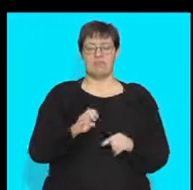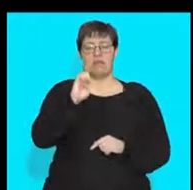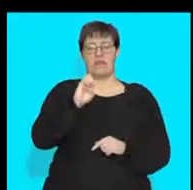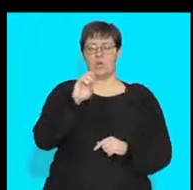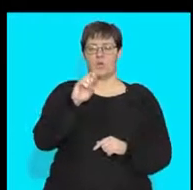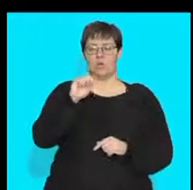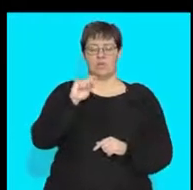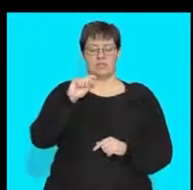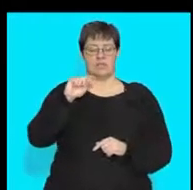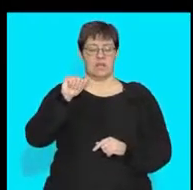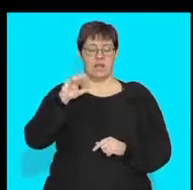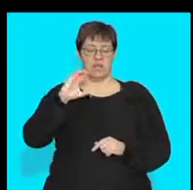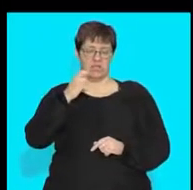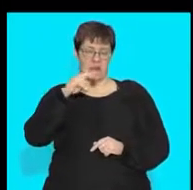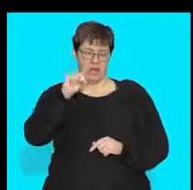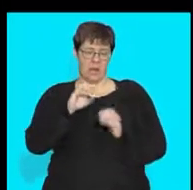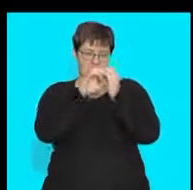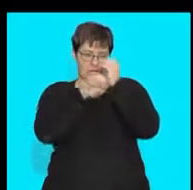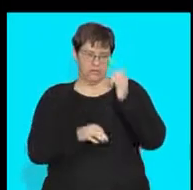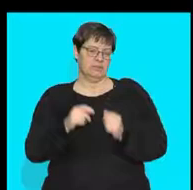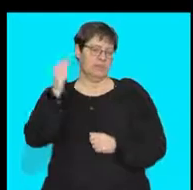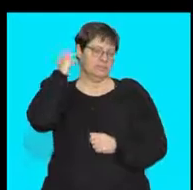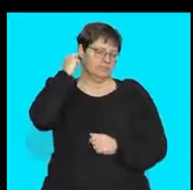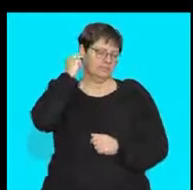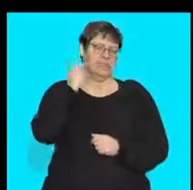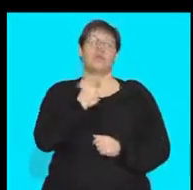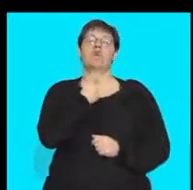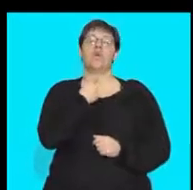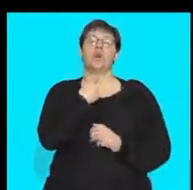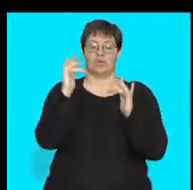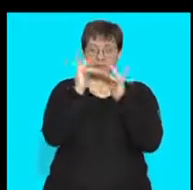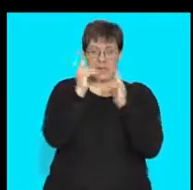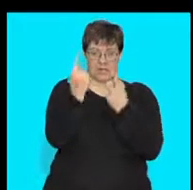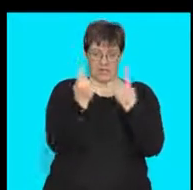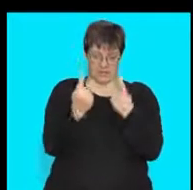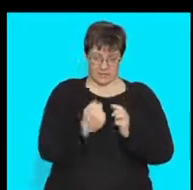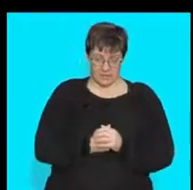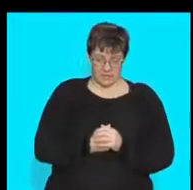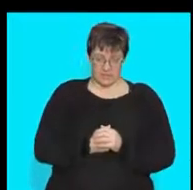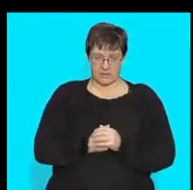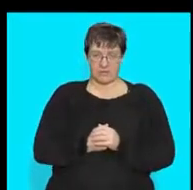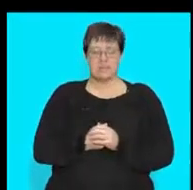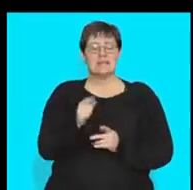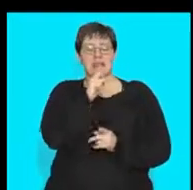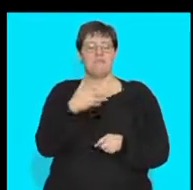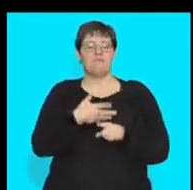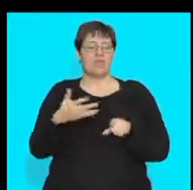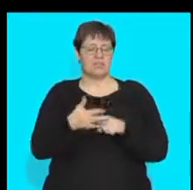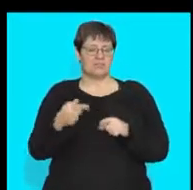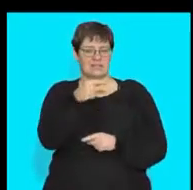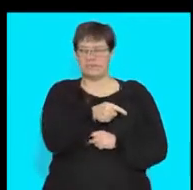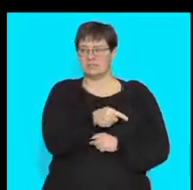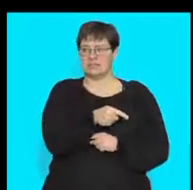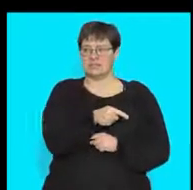eustachian tube now. Right, it connects the middle ear with the throat, right? And also excess fluid, if